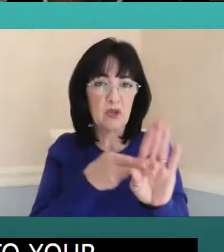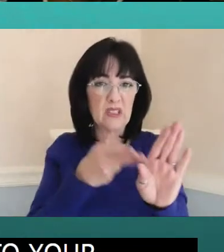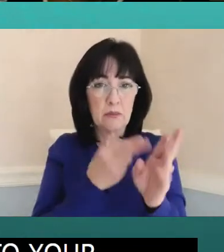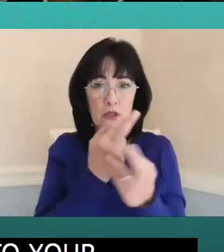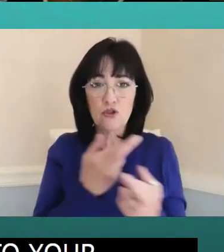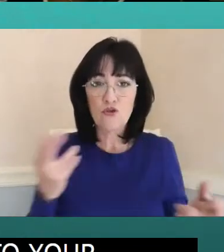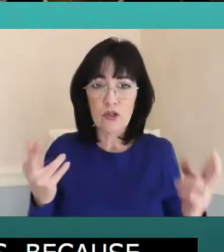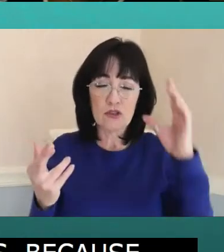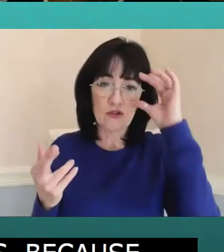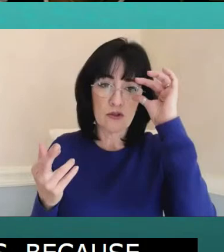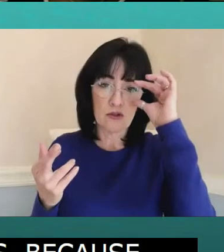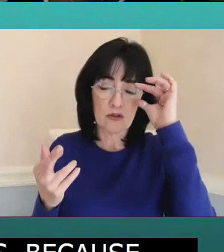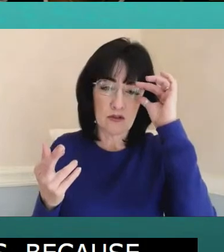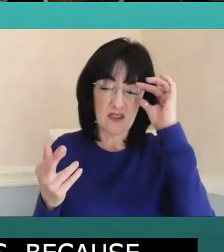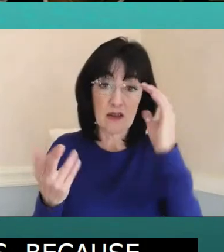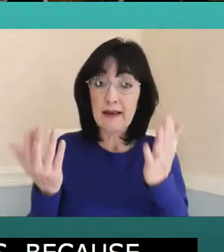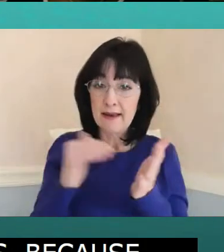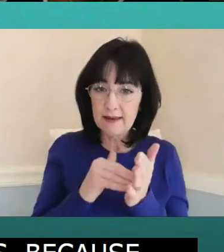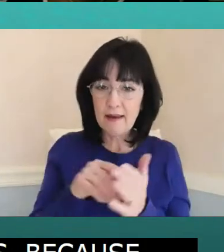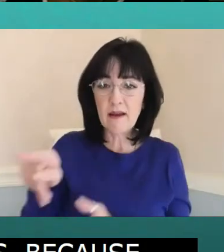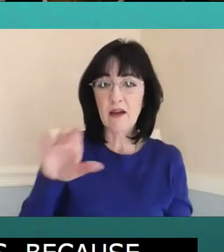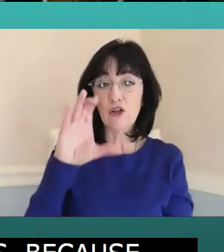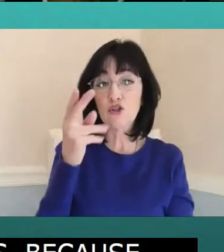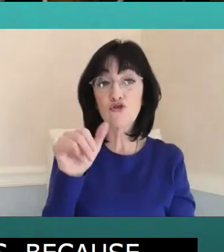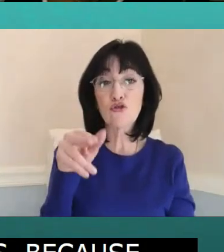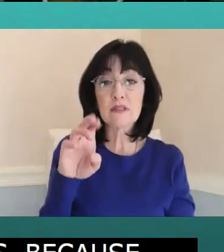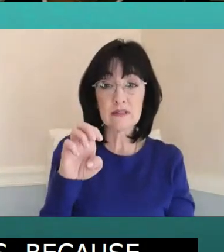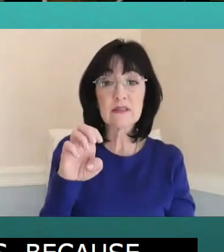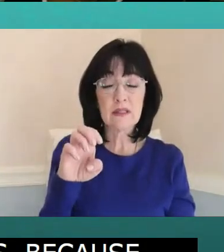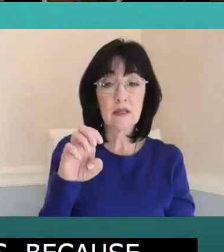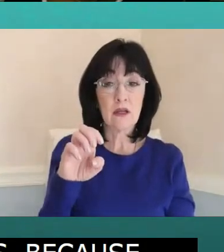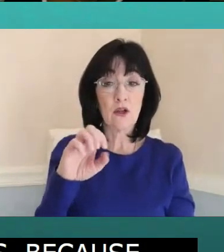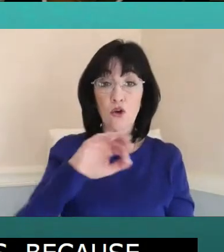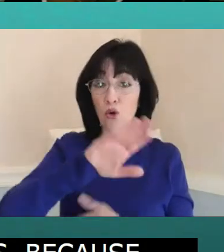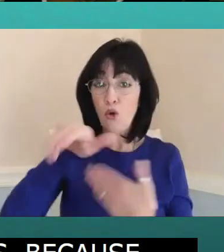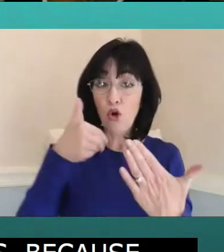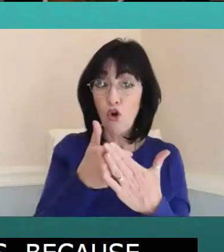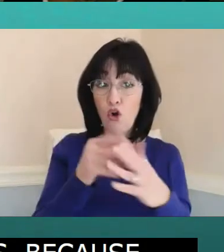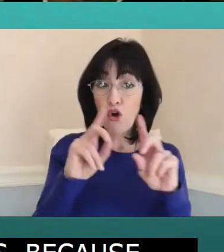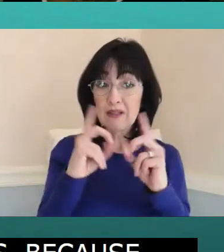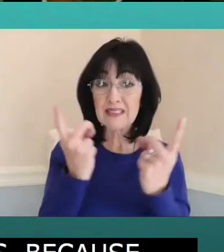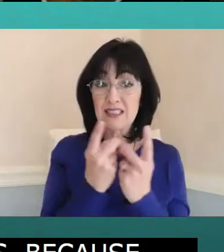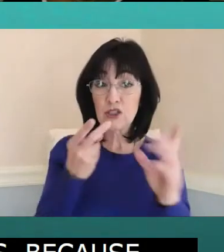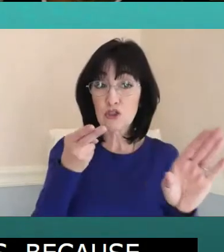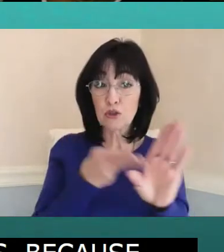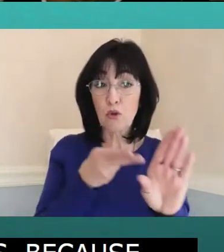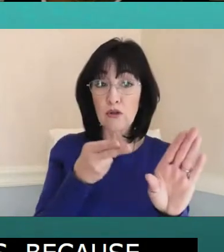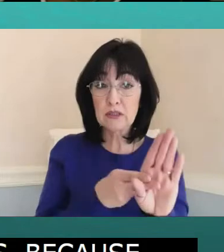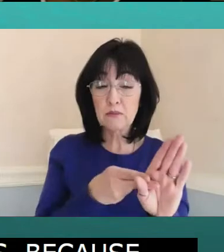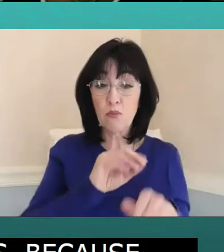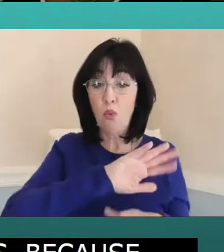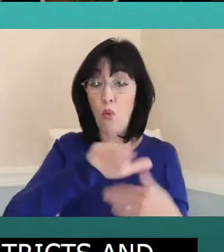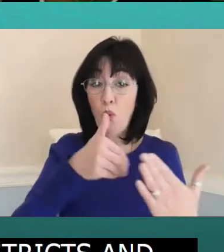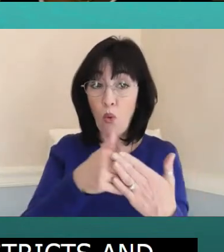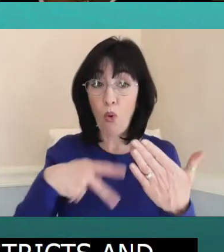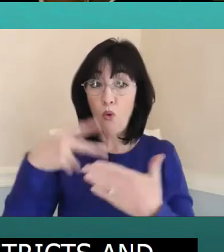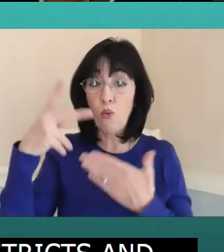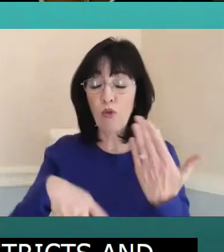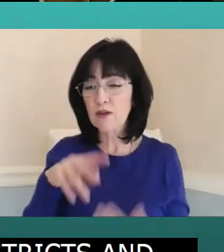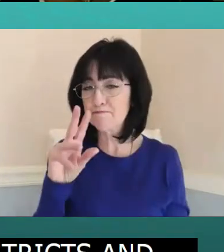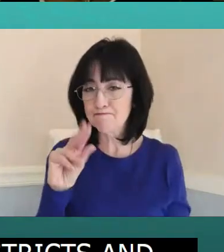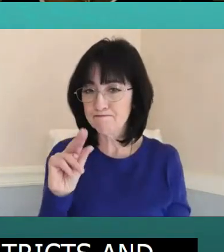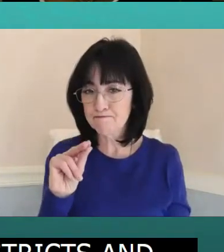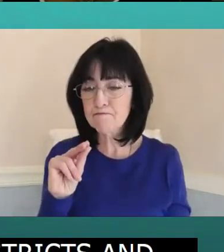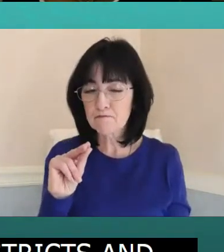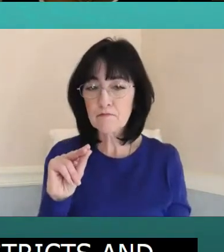as Christine said a little earlier, all districts and charters aren't participating in all of the programs. And so if you're really